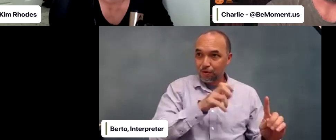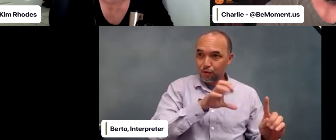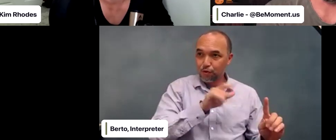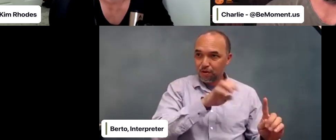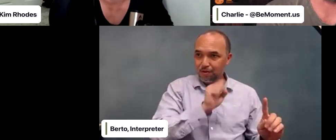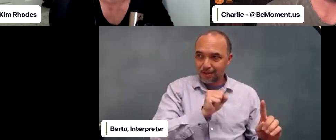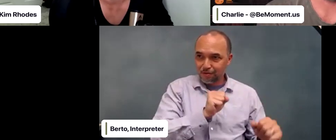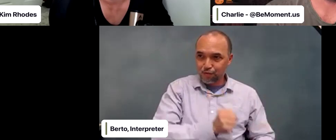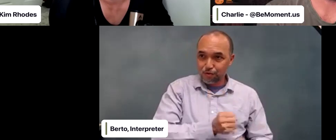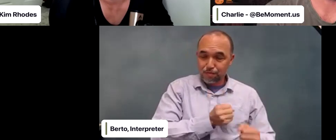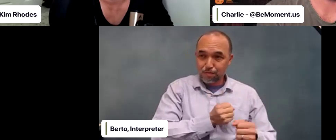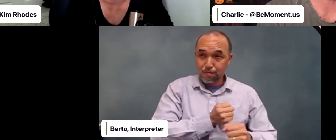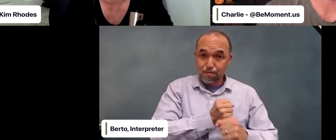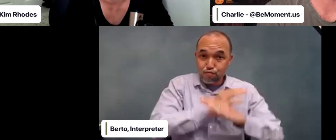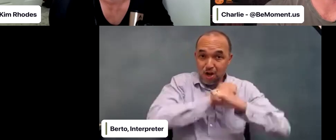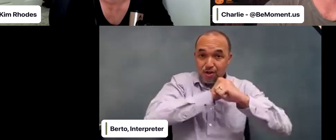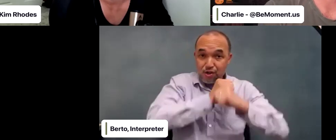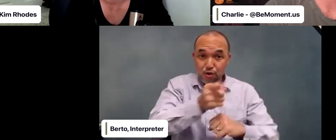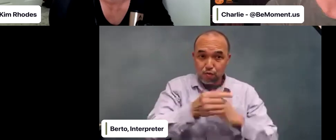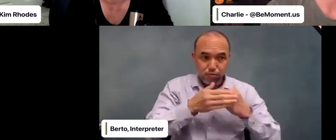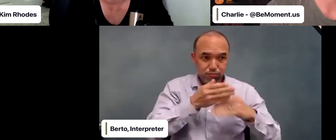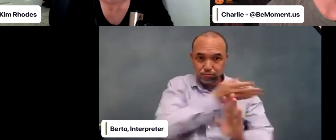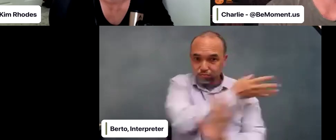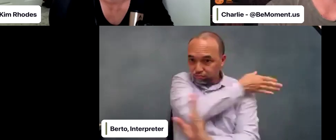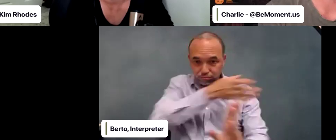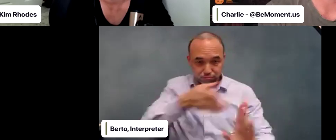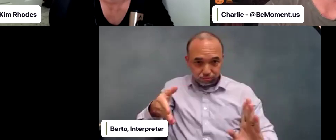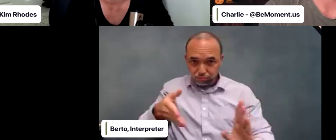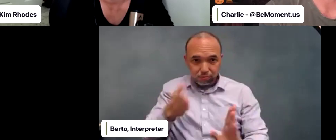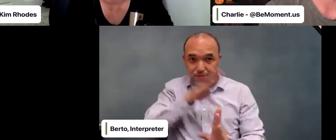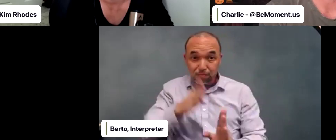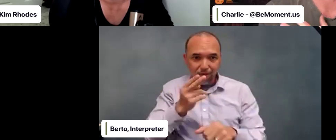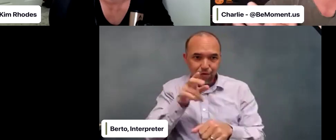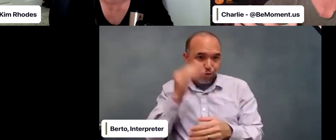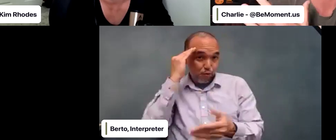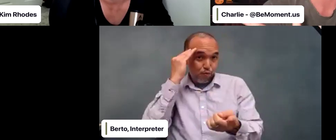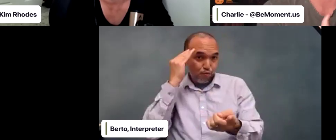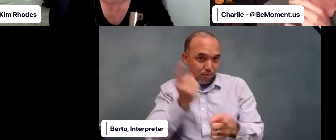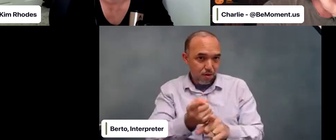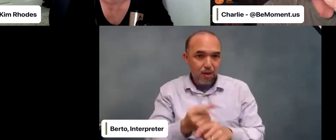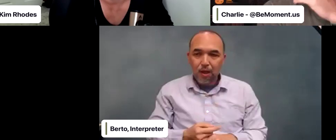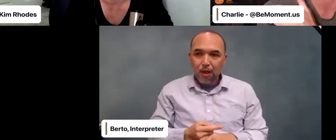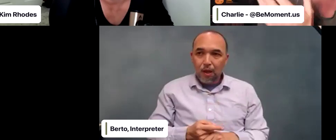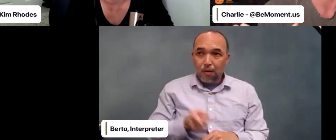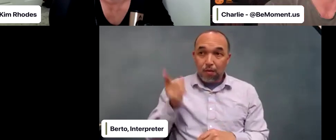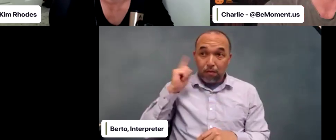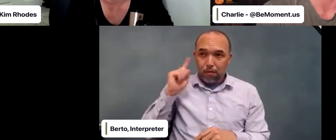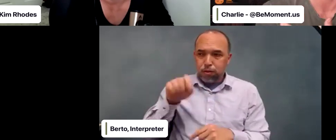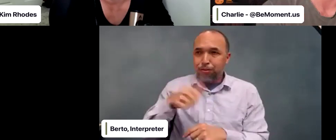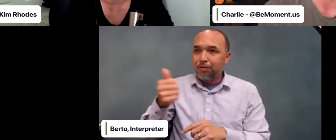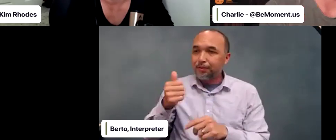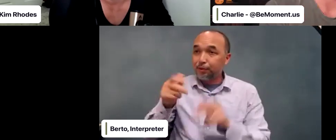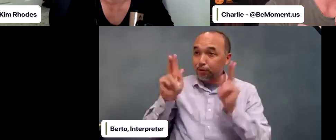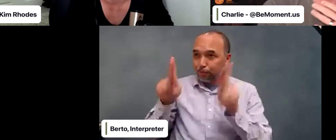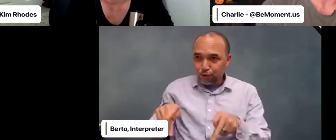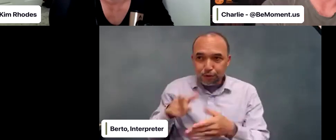Yeah. Okay. Have you ever heard of anyone else with a similar situation, with something that's imbued with a protective quality that they